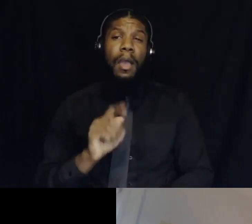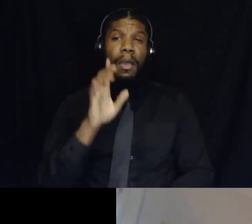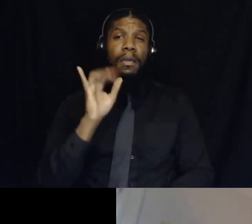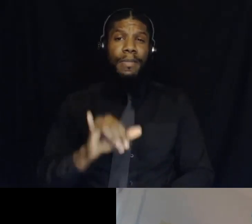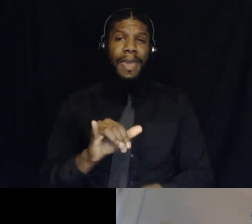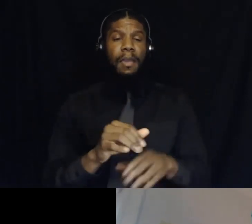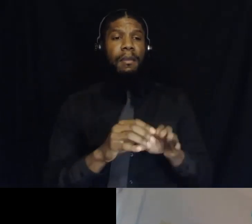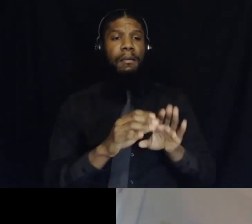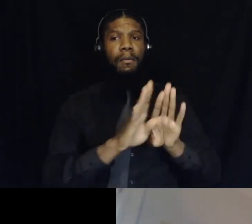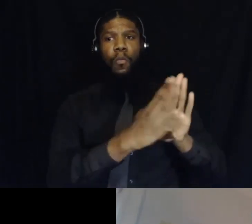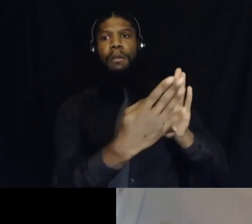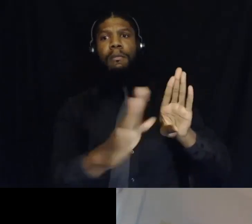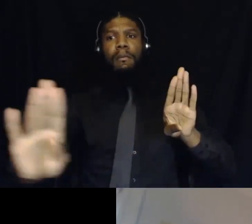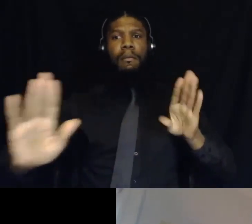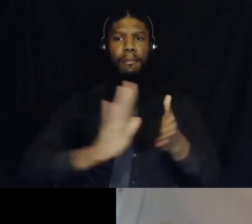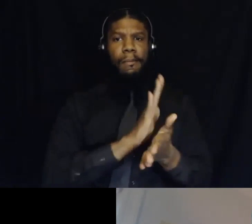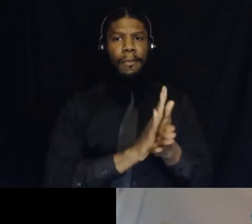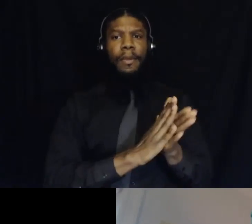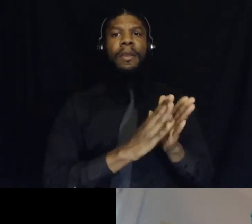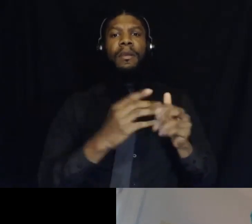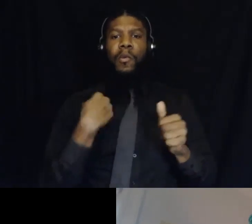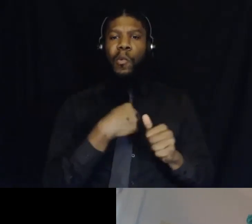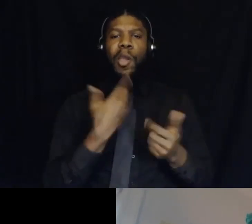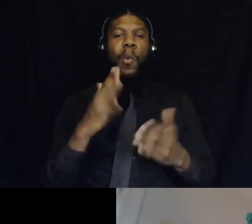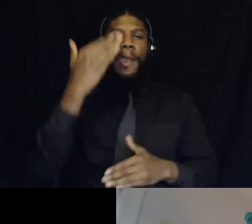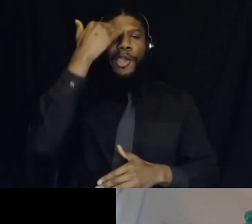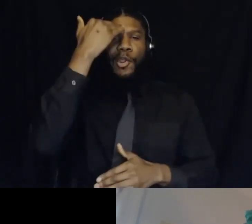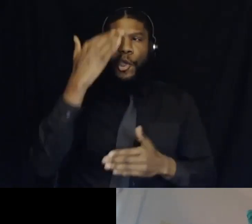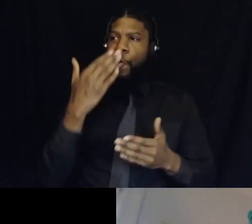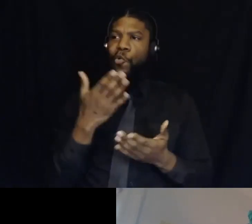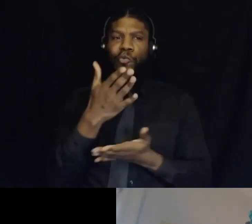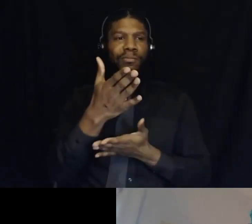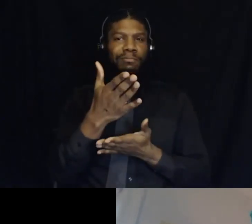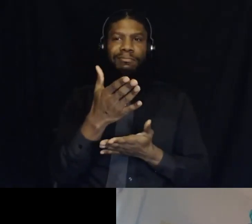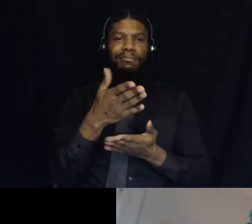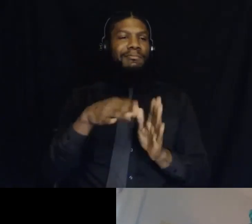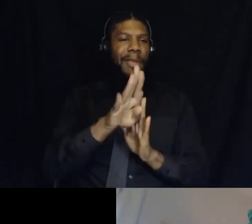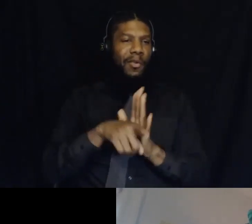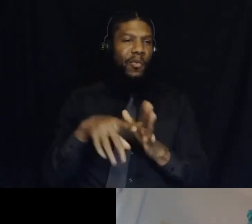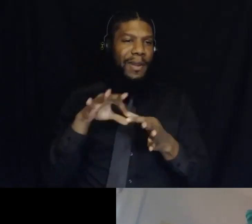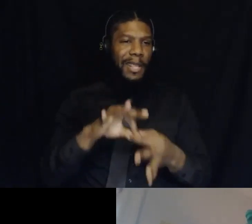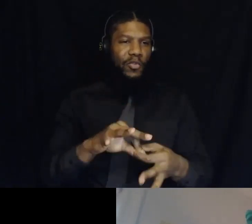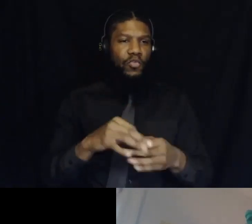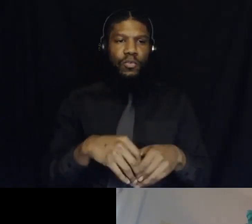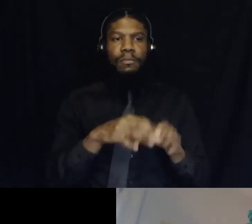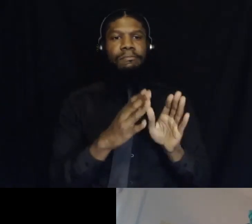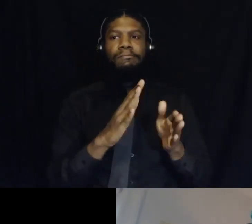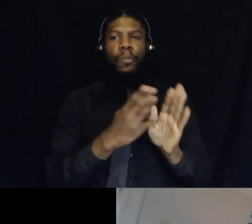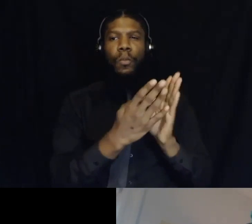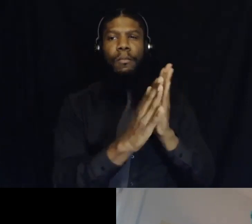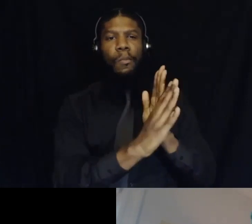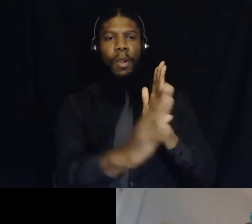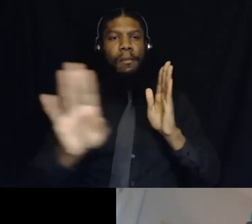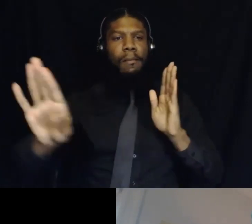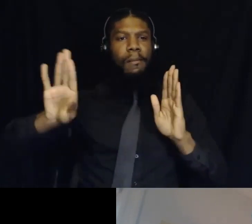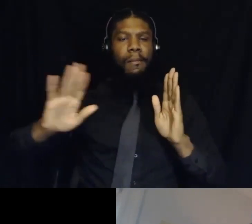that we all have some knowledge of or have some type of interaction with. And so it's relatable in